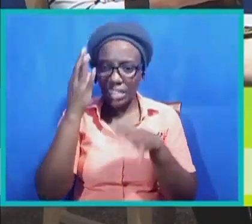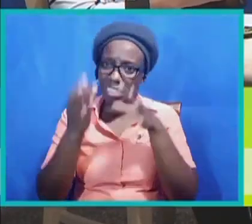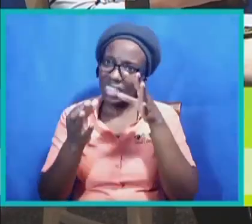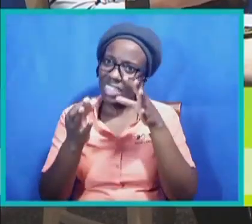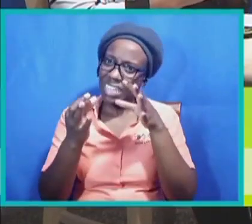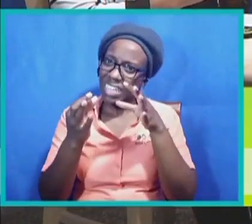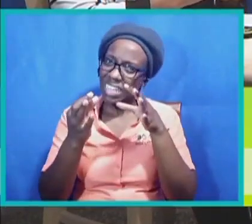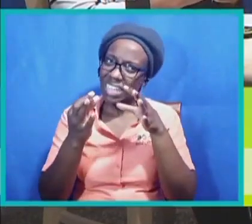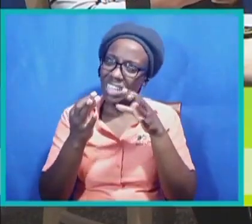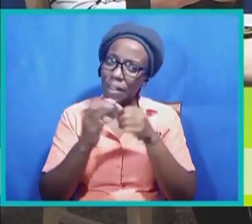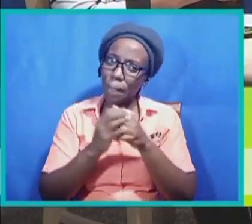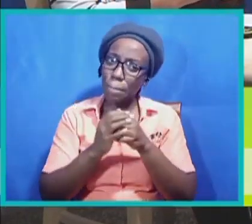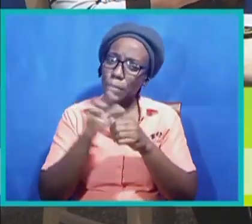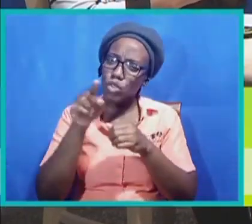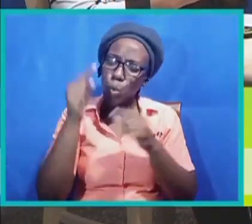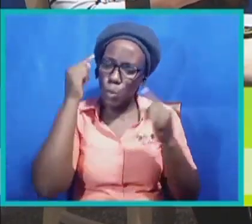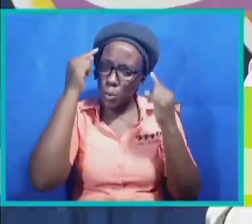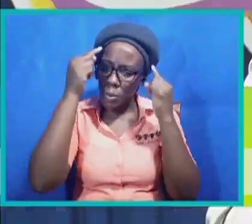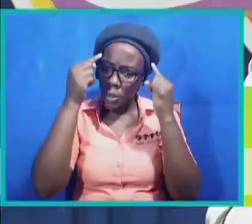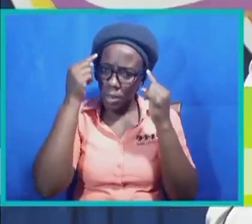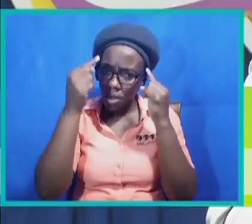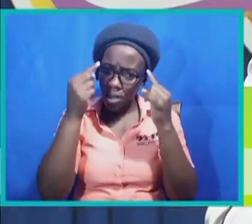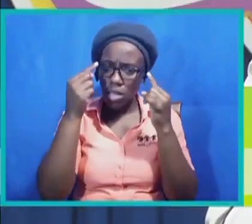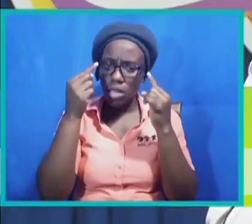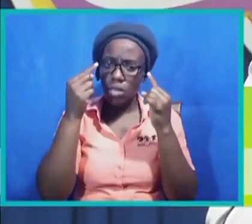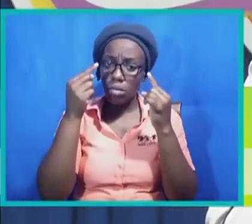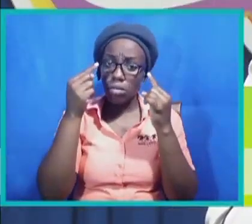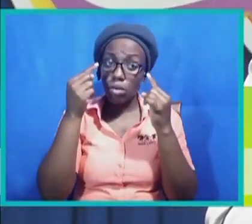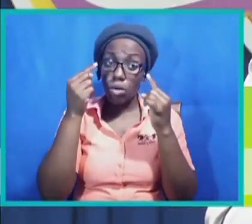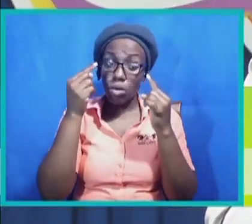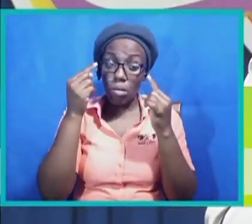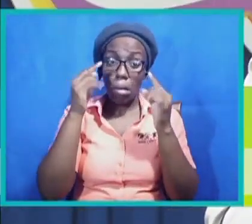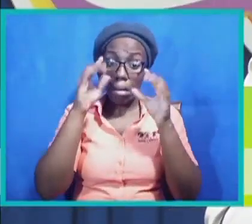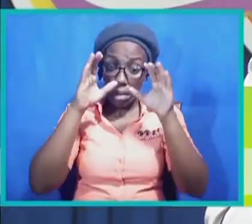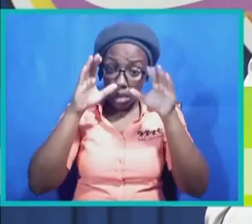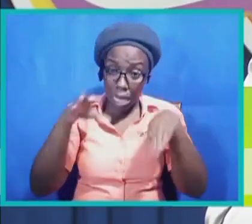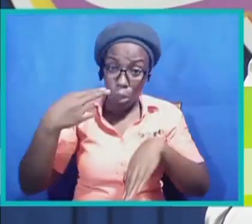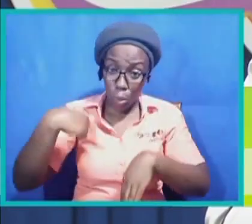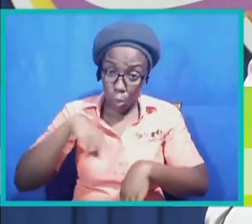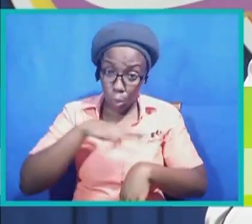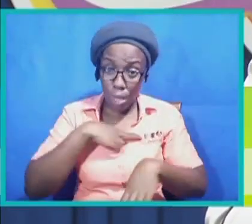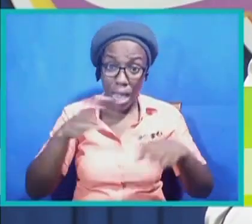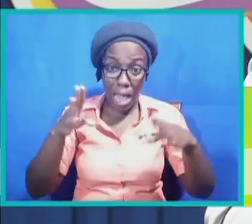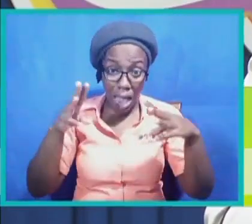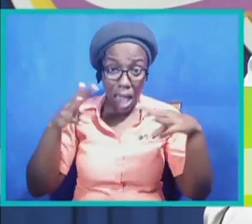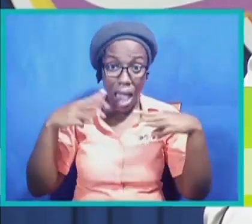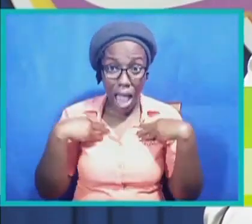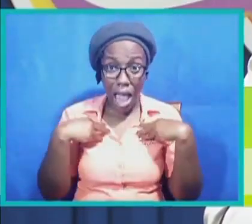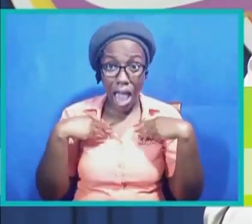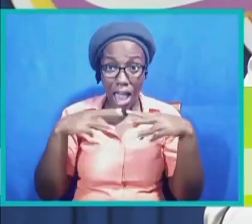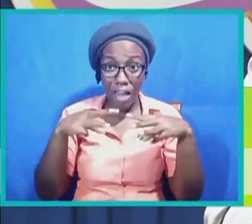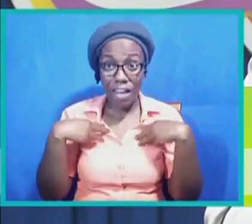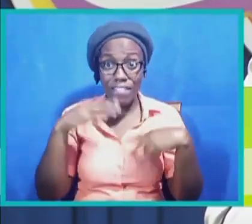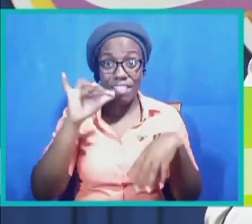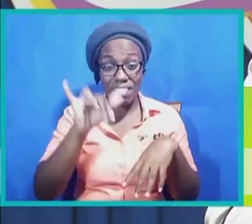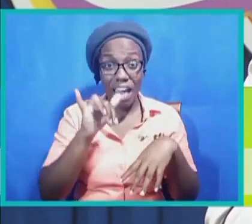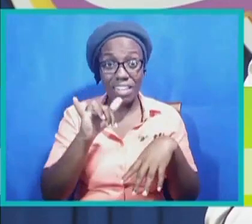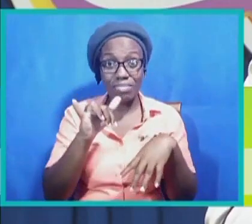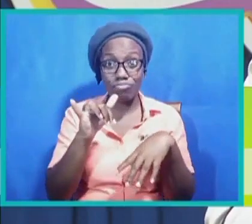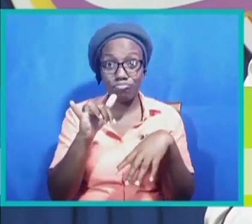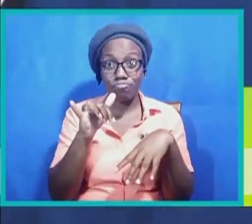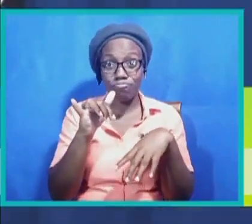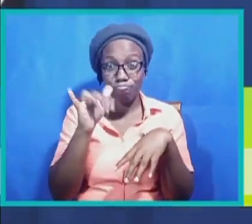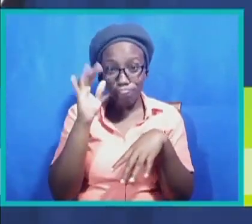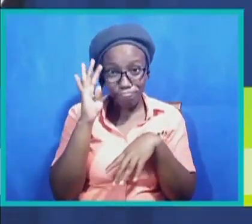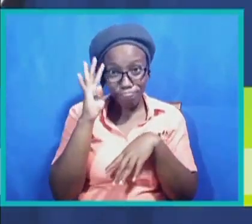your perception, to have this level of creativity at a tertiary level institution where the